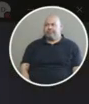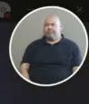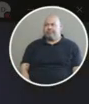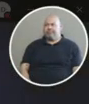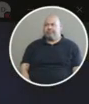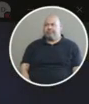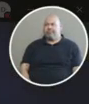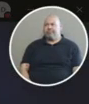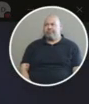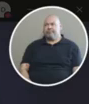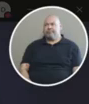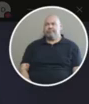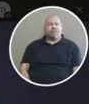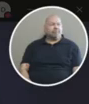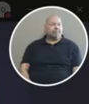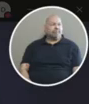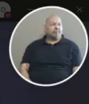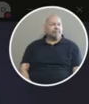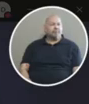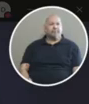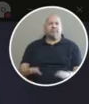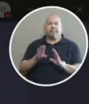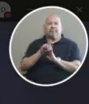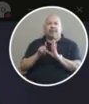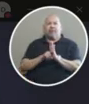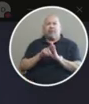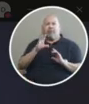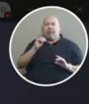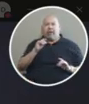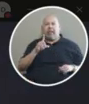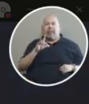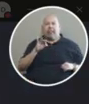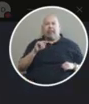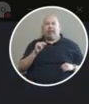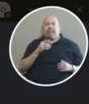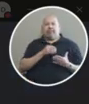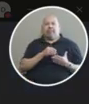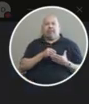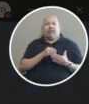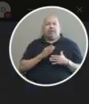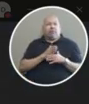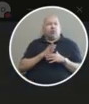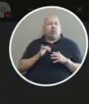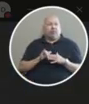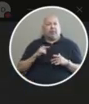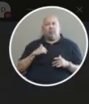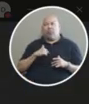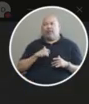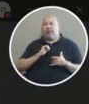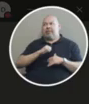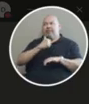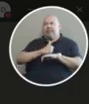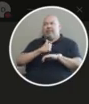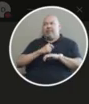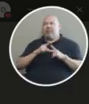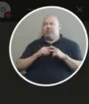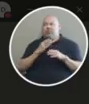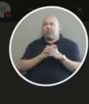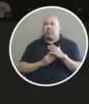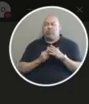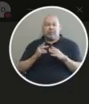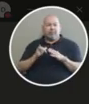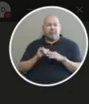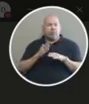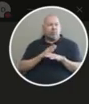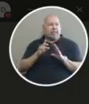So just to give you some background and in essence of time, LIFT Fund is a partnership that we've established. It's a joint